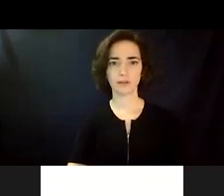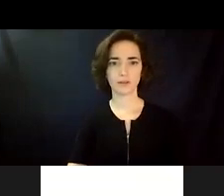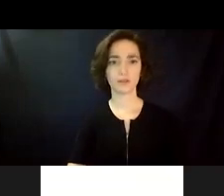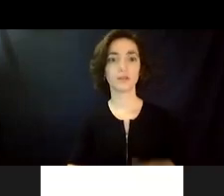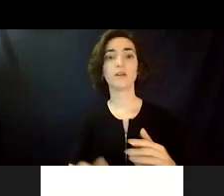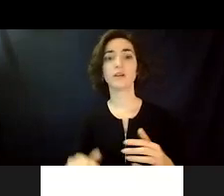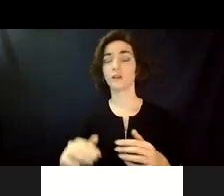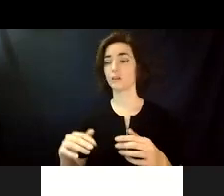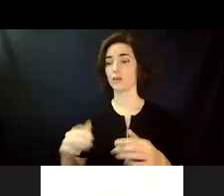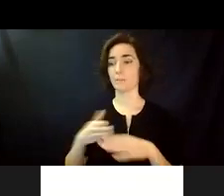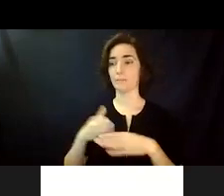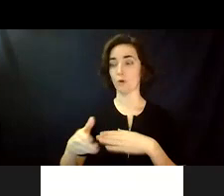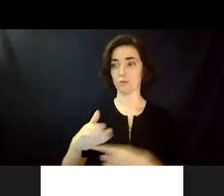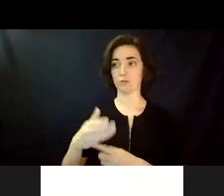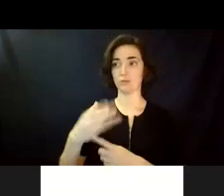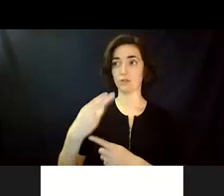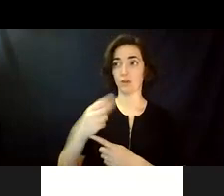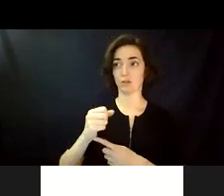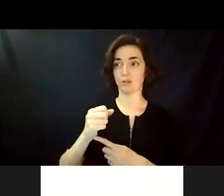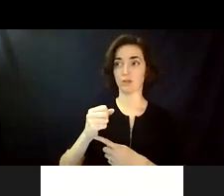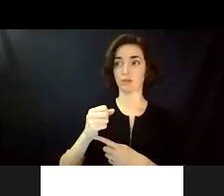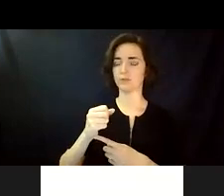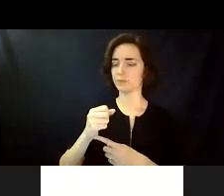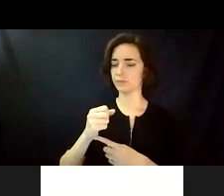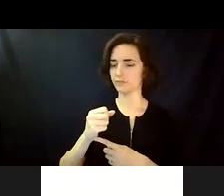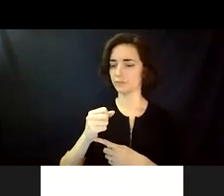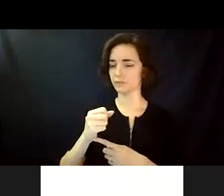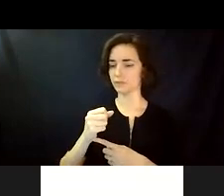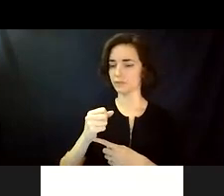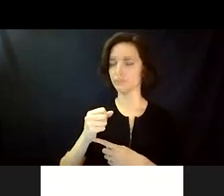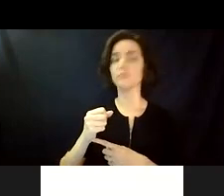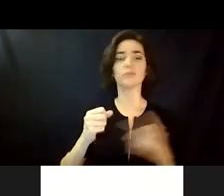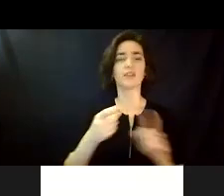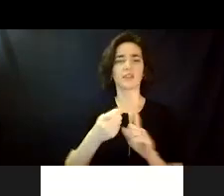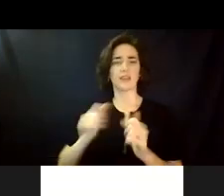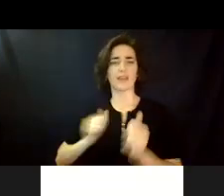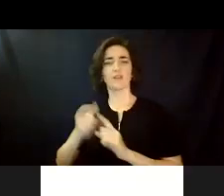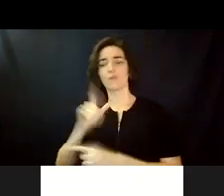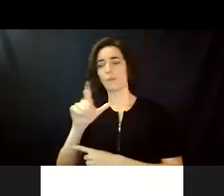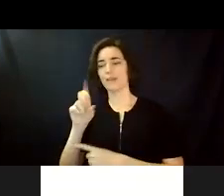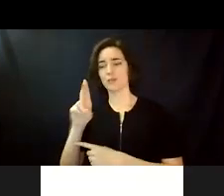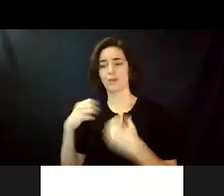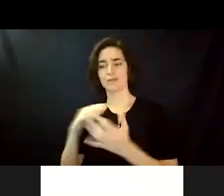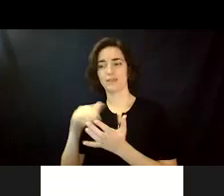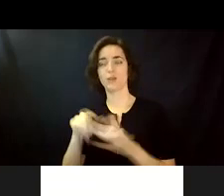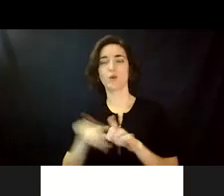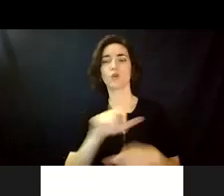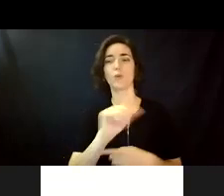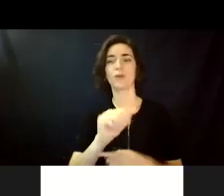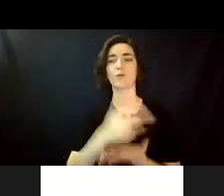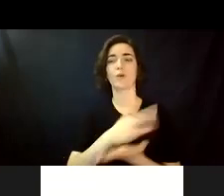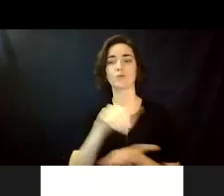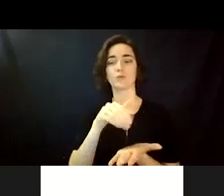Paycheck, is an innovative collaboration between LSU Health Human Development Center and also Louisiana Rehab Services and Delgado